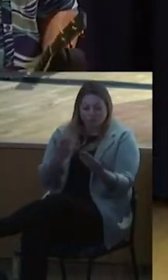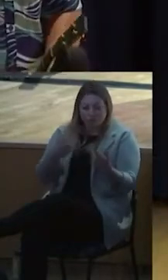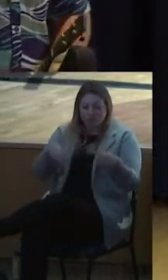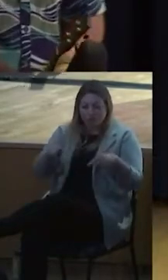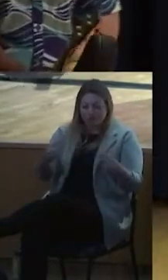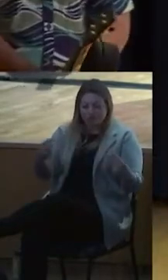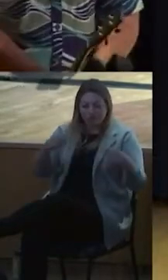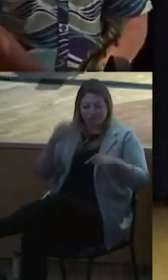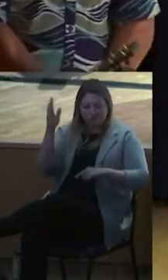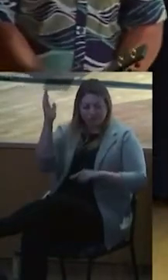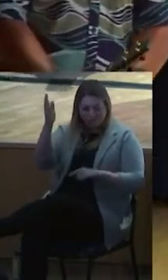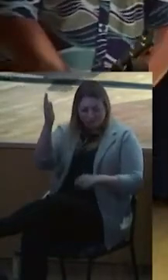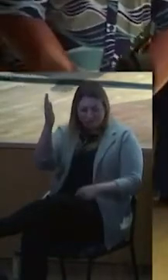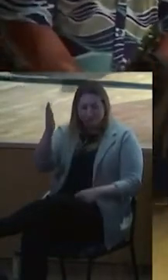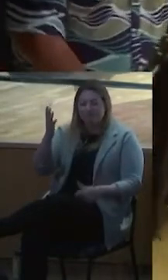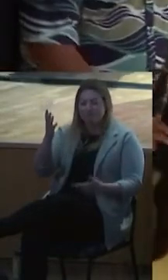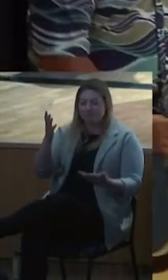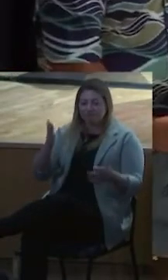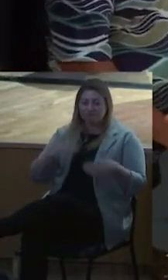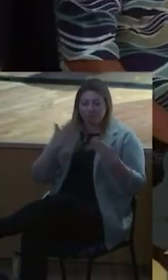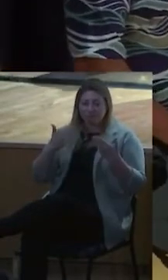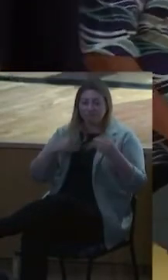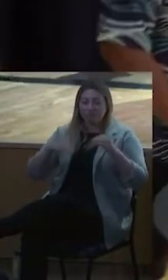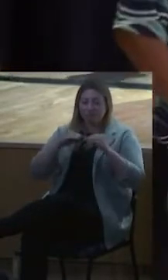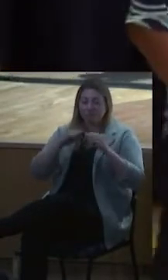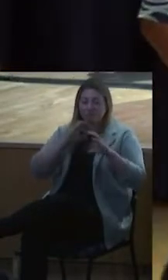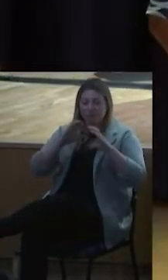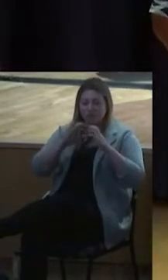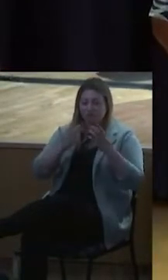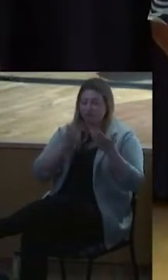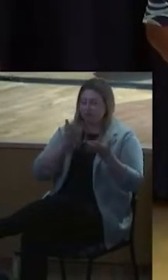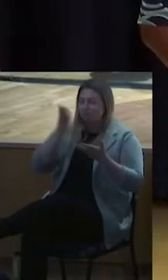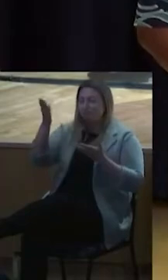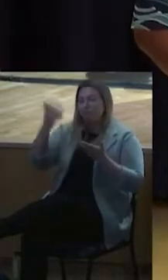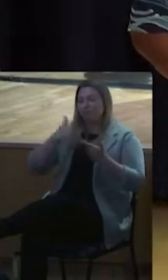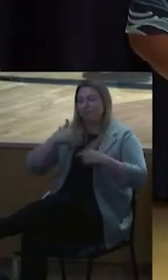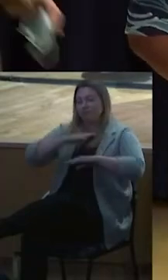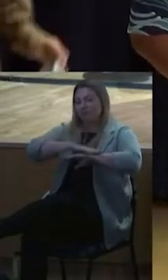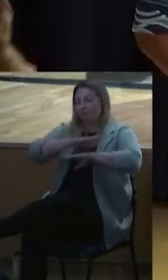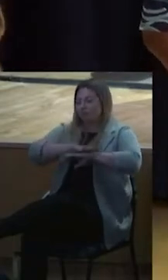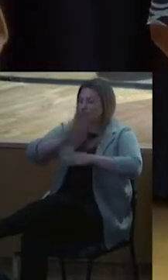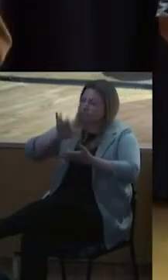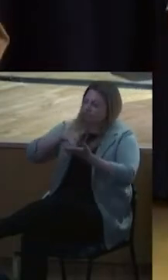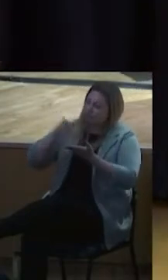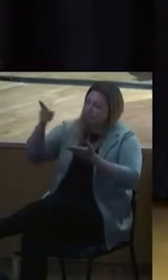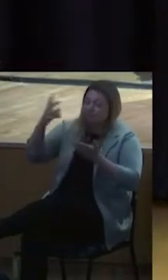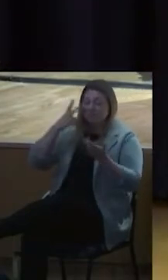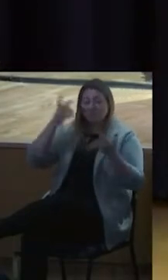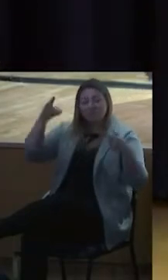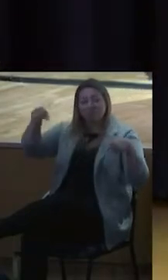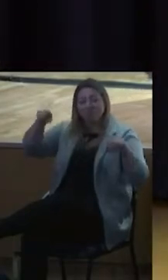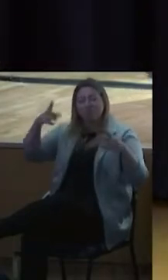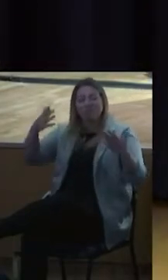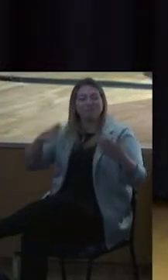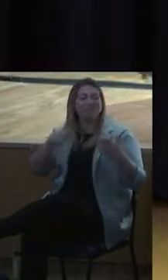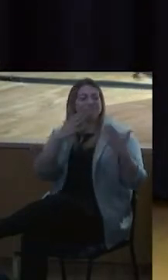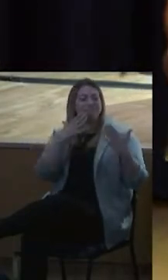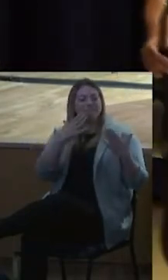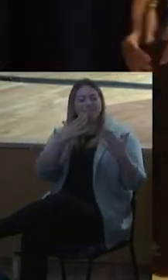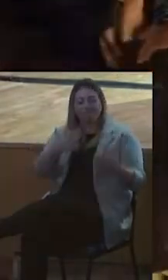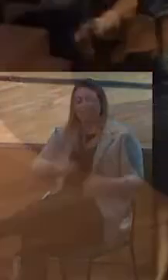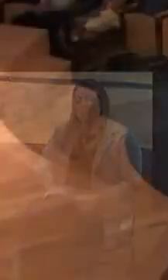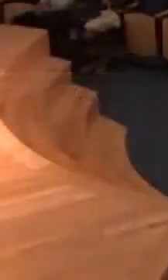Coming to our presentation, and we'll be happy to have more conversations outside. We do have a table in the middle, so we'll see you guys out there. Mahalo.